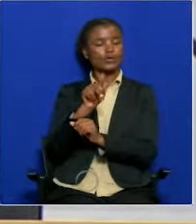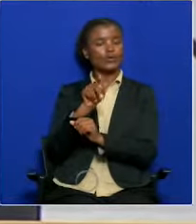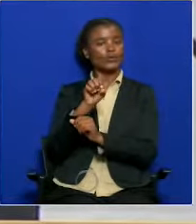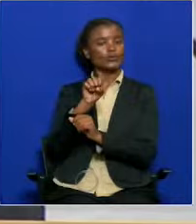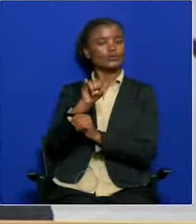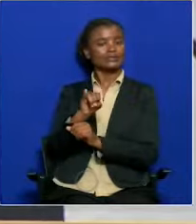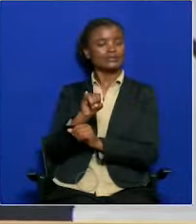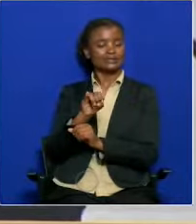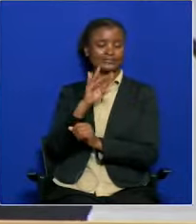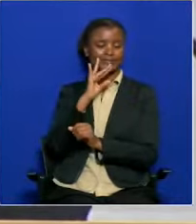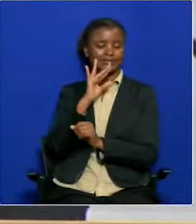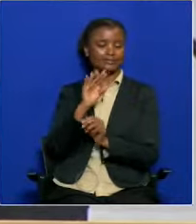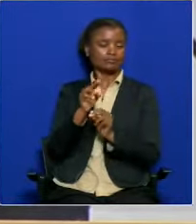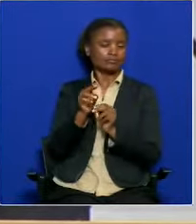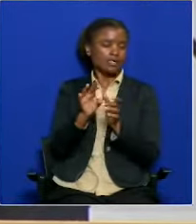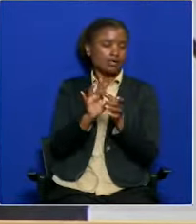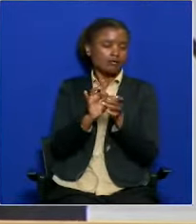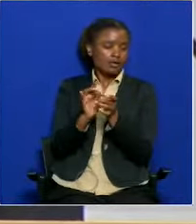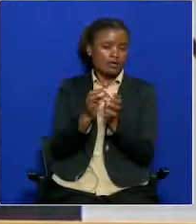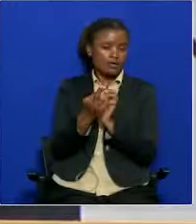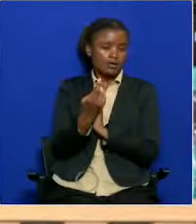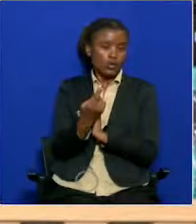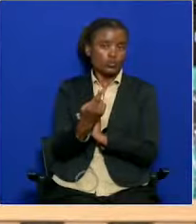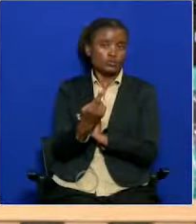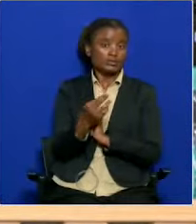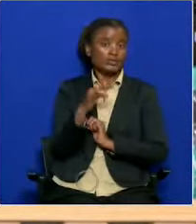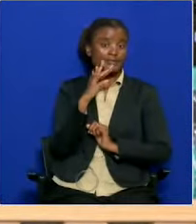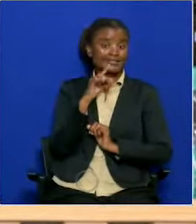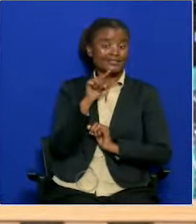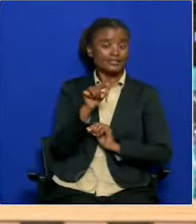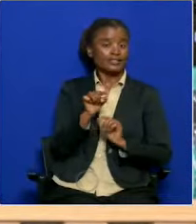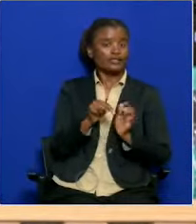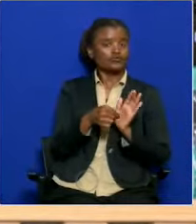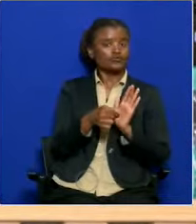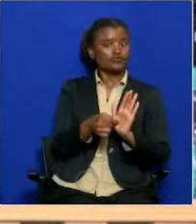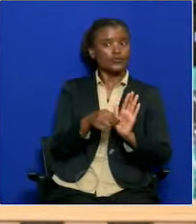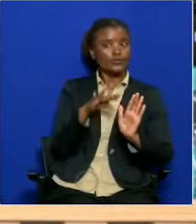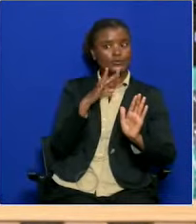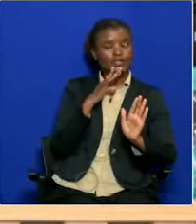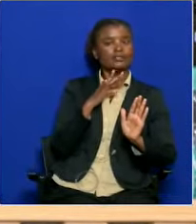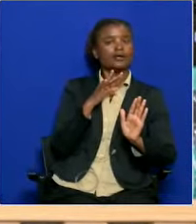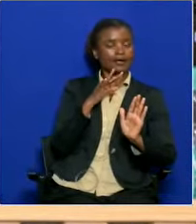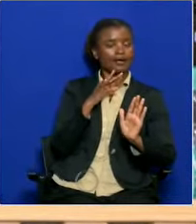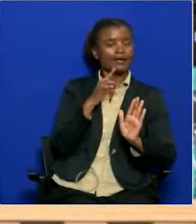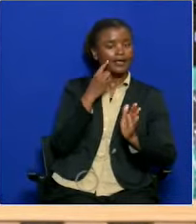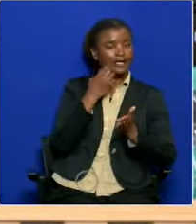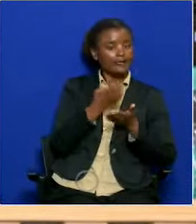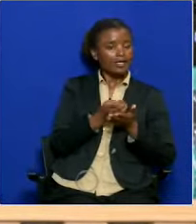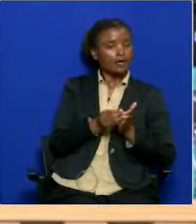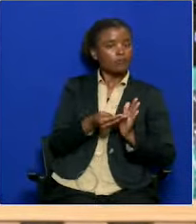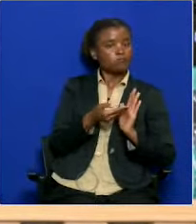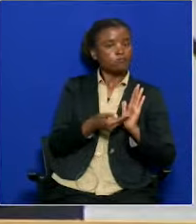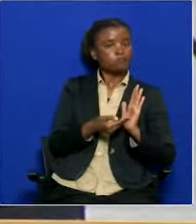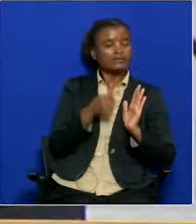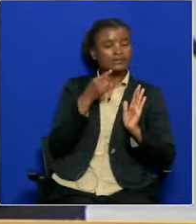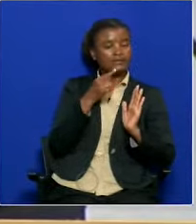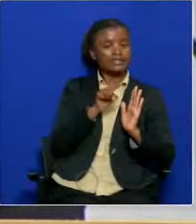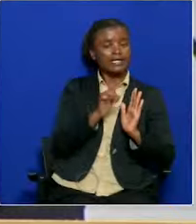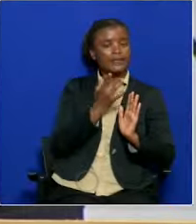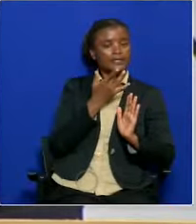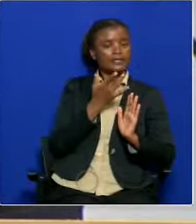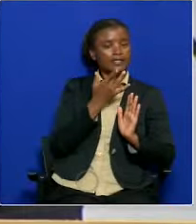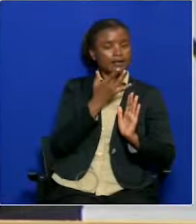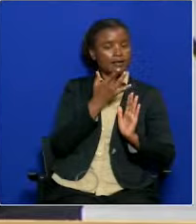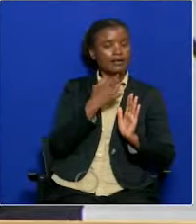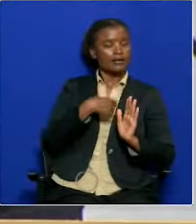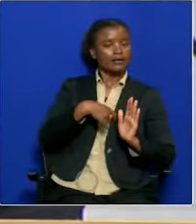And that from the chats, it's evident that he does personal favors for you, and in this case, for your family.